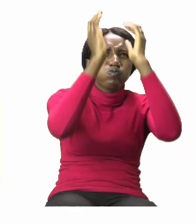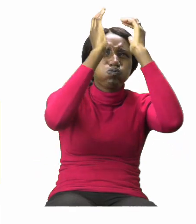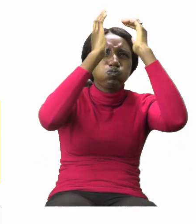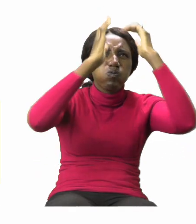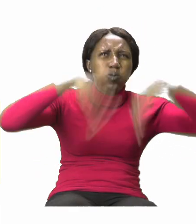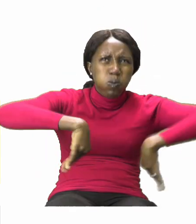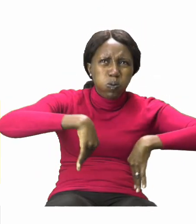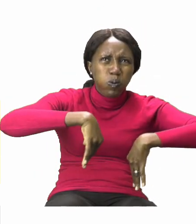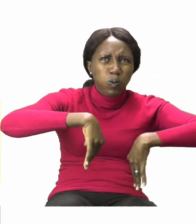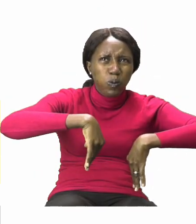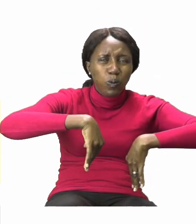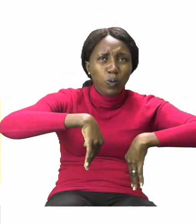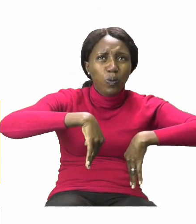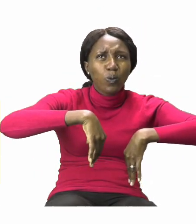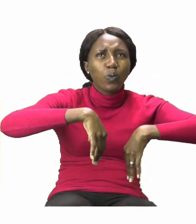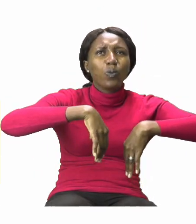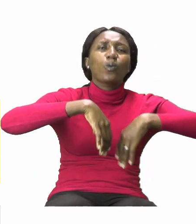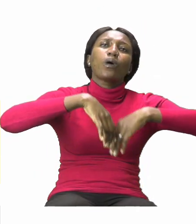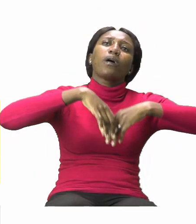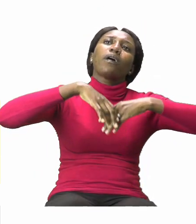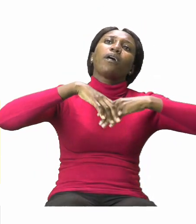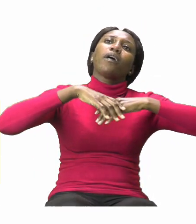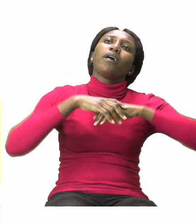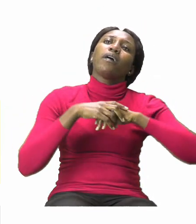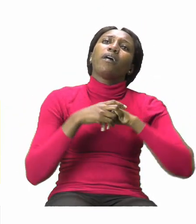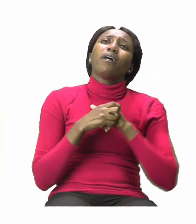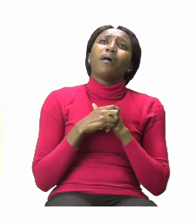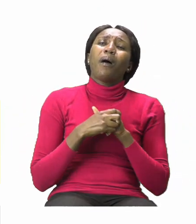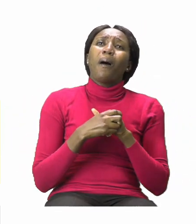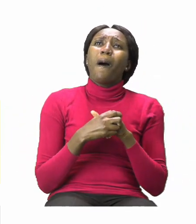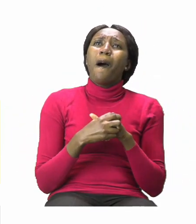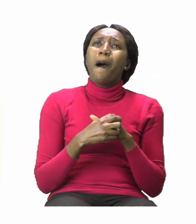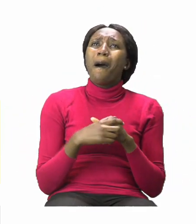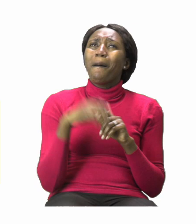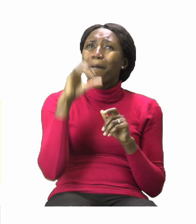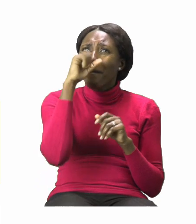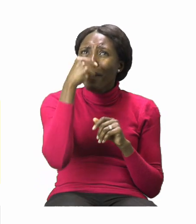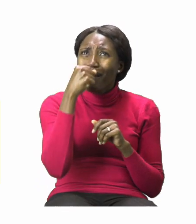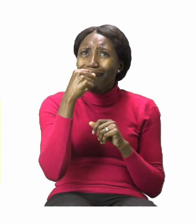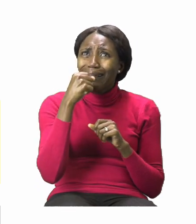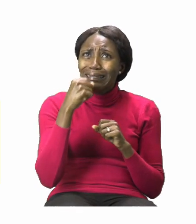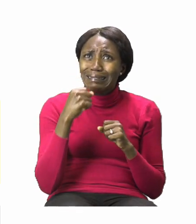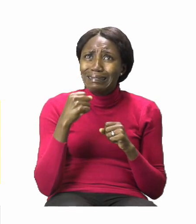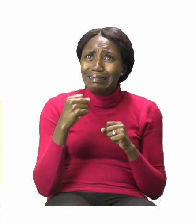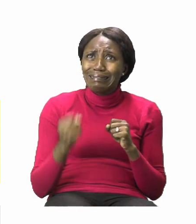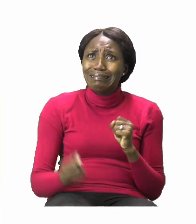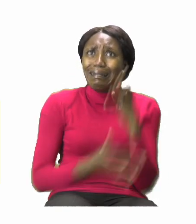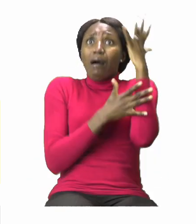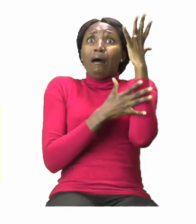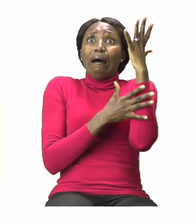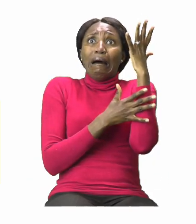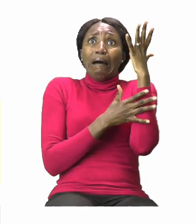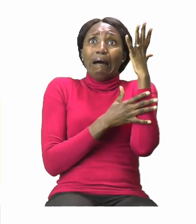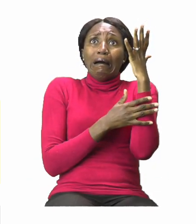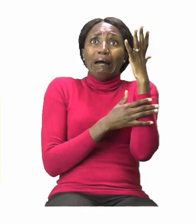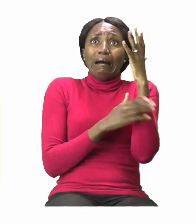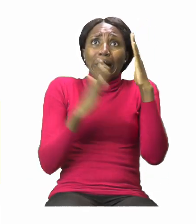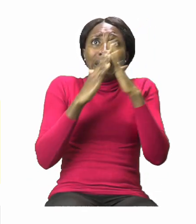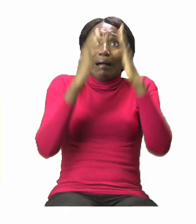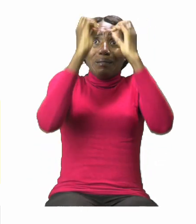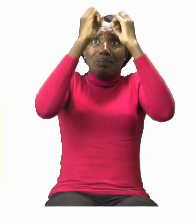blew the house down. The little pig was so shocked. His house had fallen